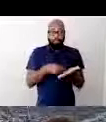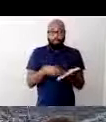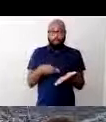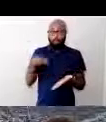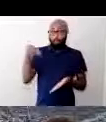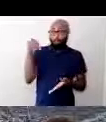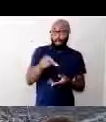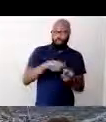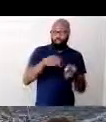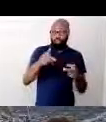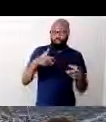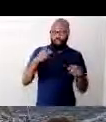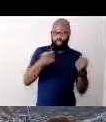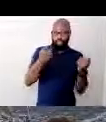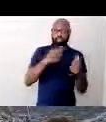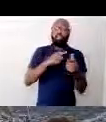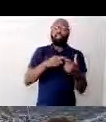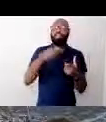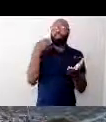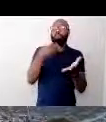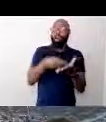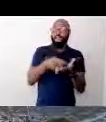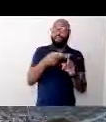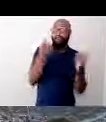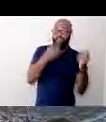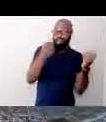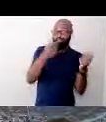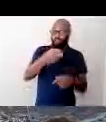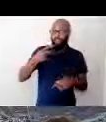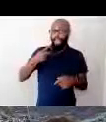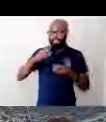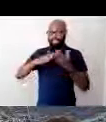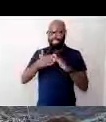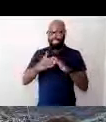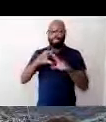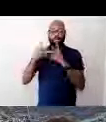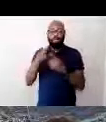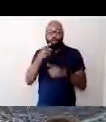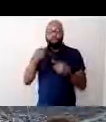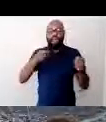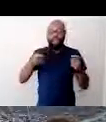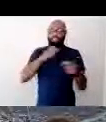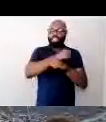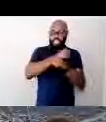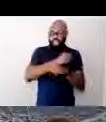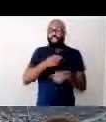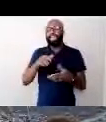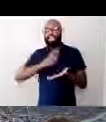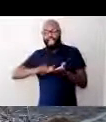then the money from the festival comes back to the city department that handles the security or the cleanup,